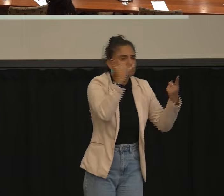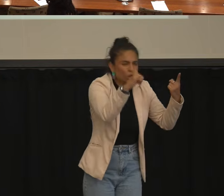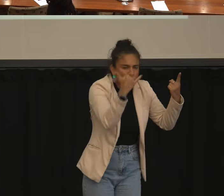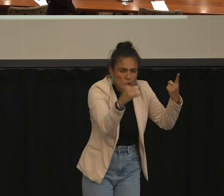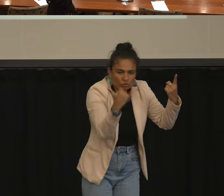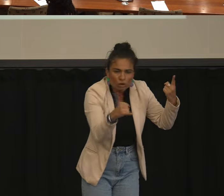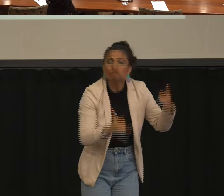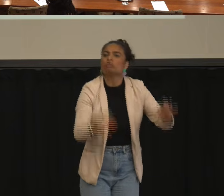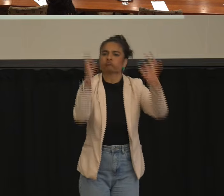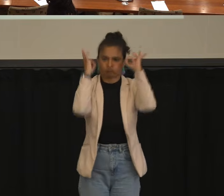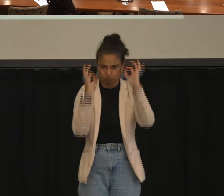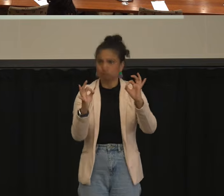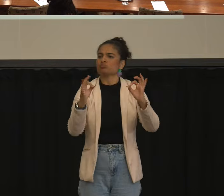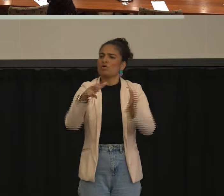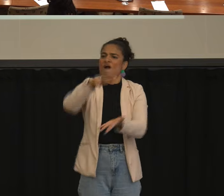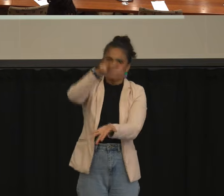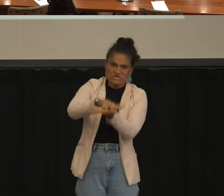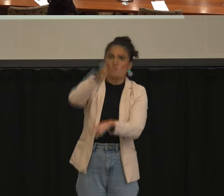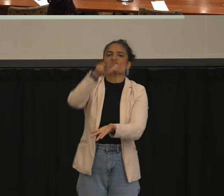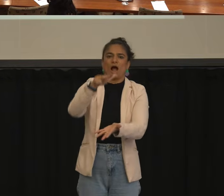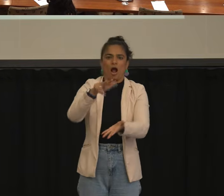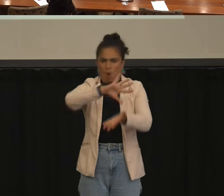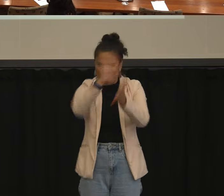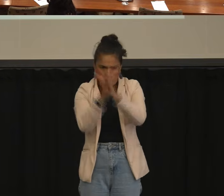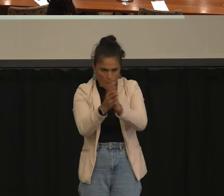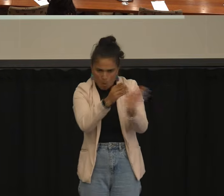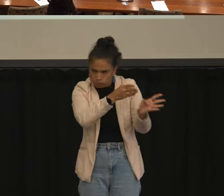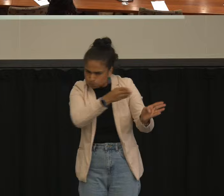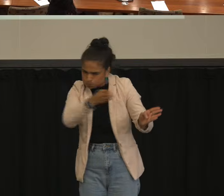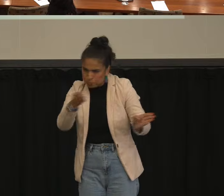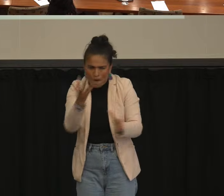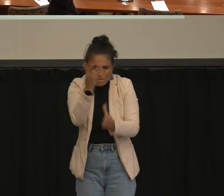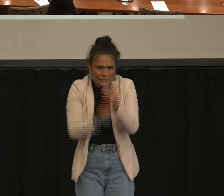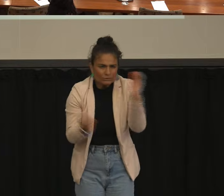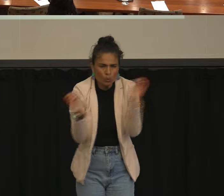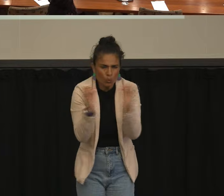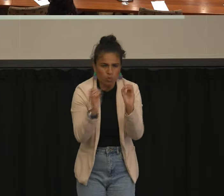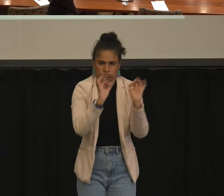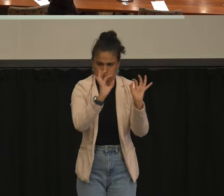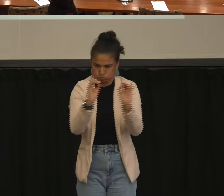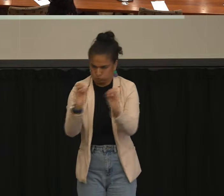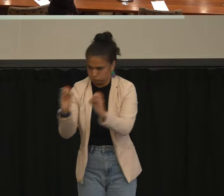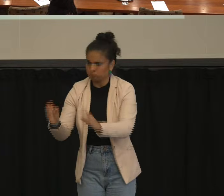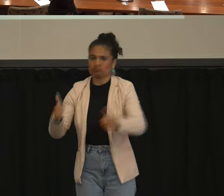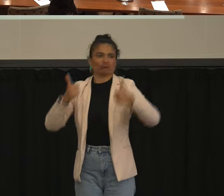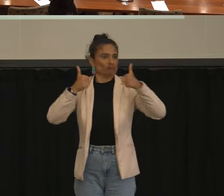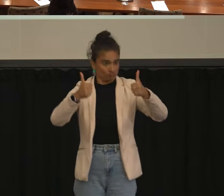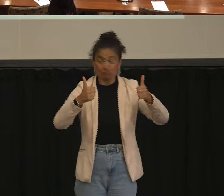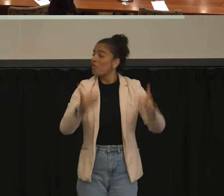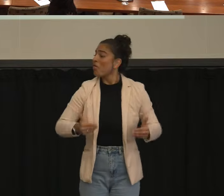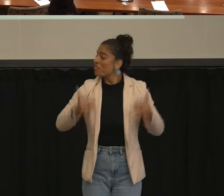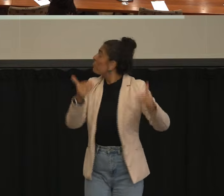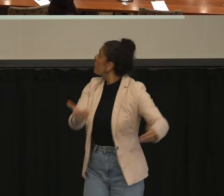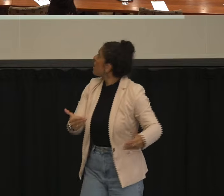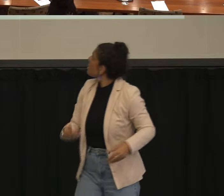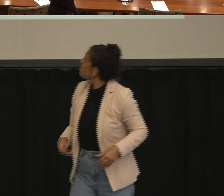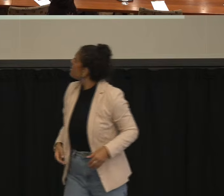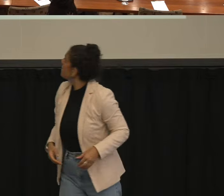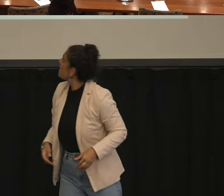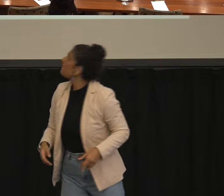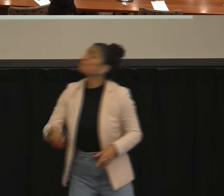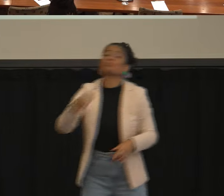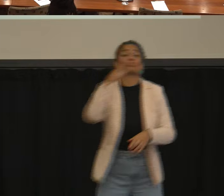Then our project manager at HandLab verified all our material, our SASL material, what was missing, what still needed to be